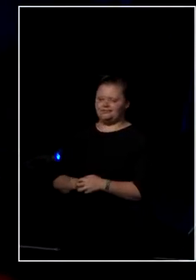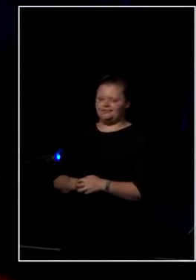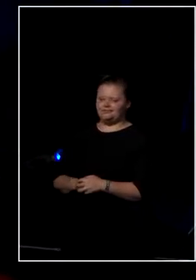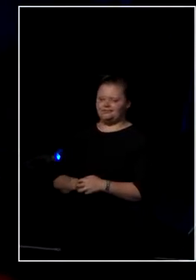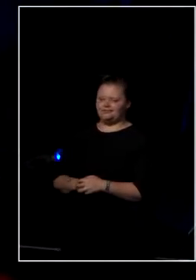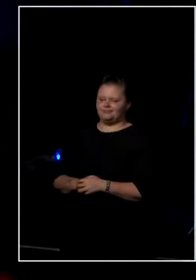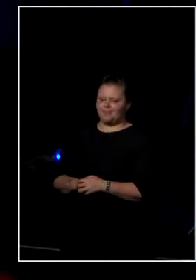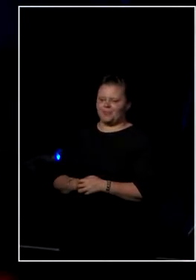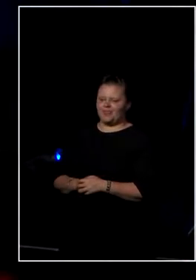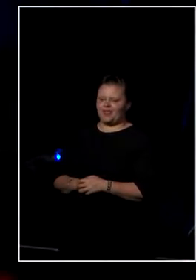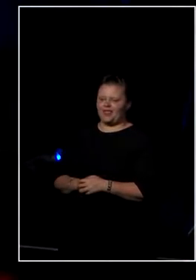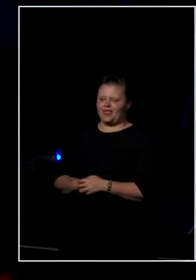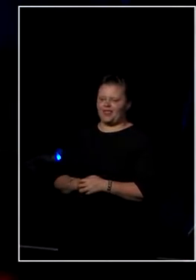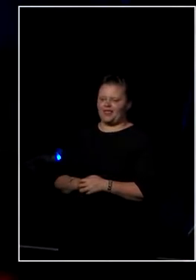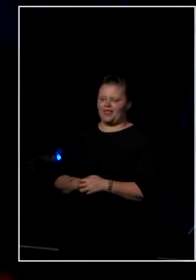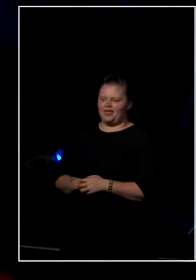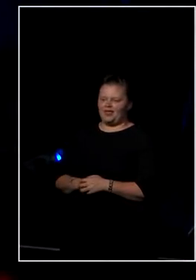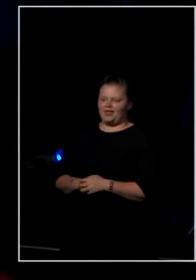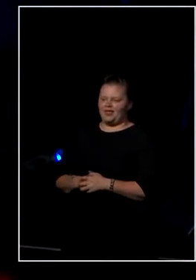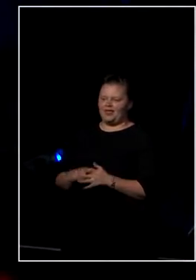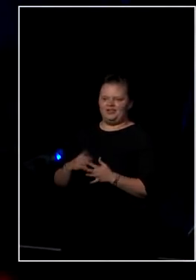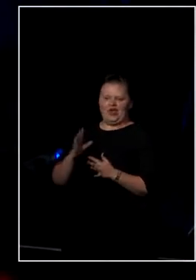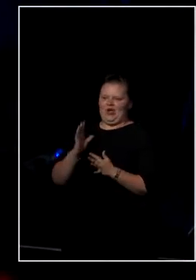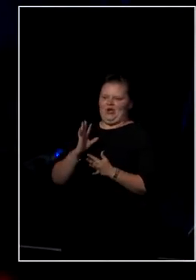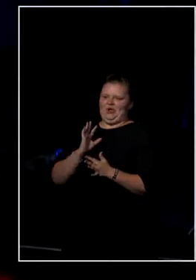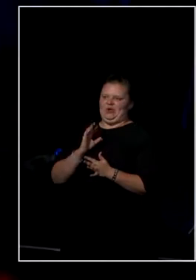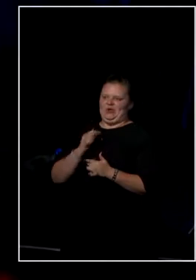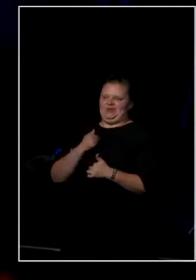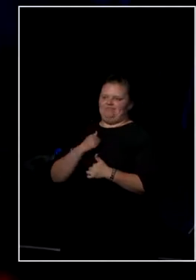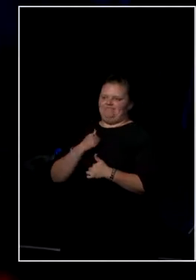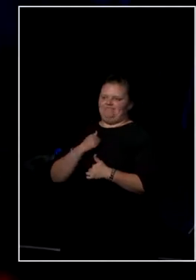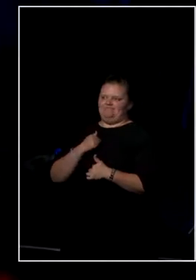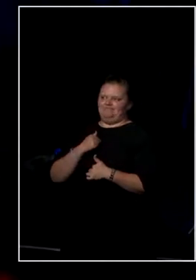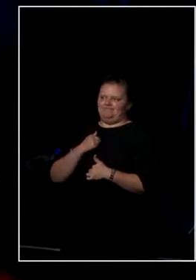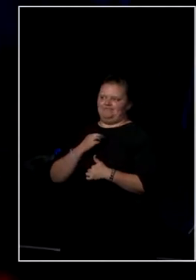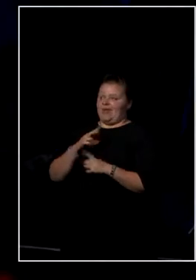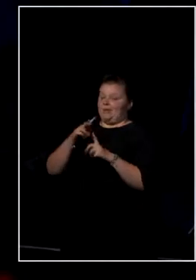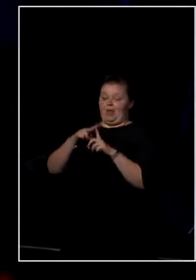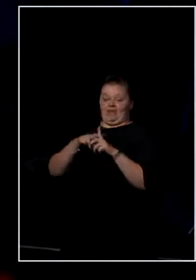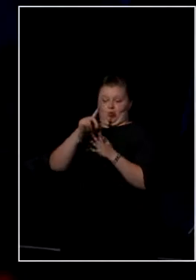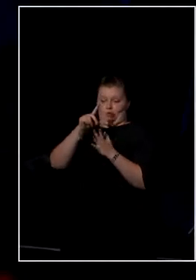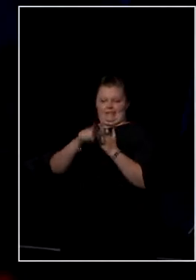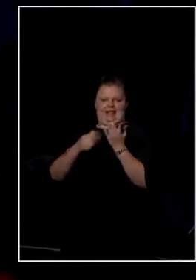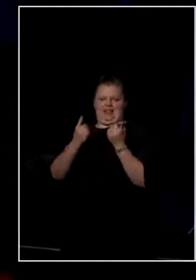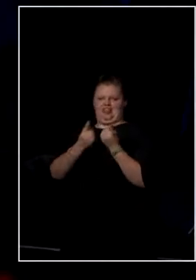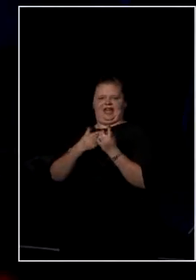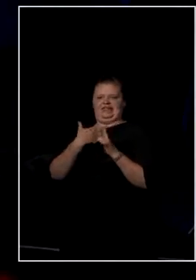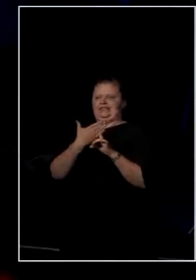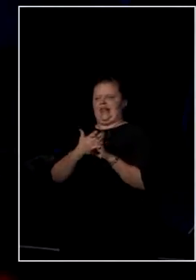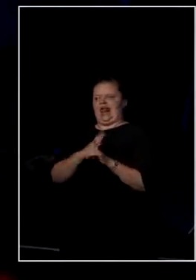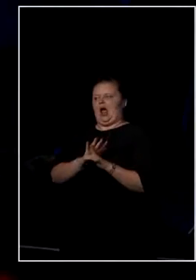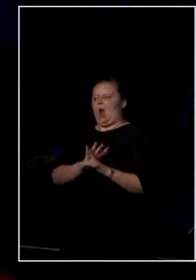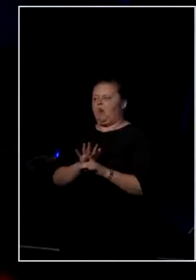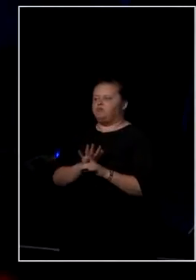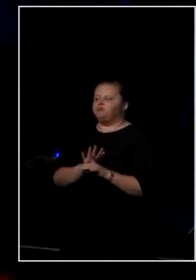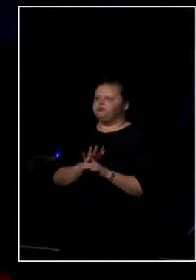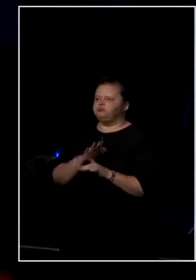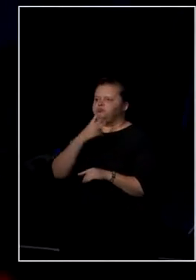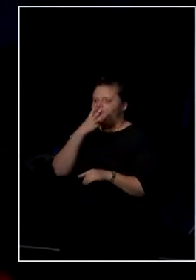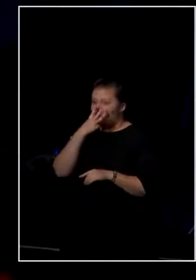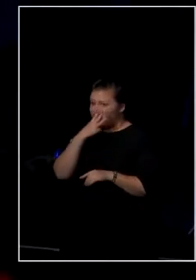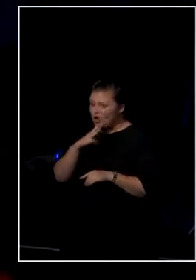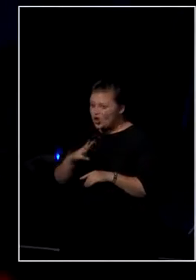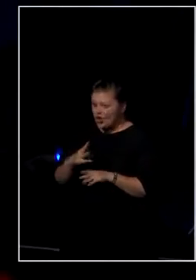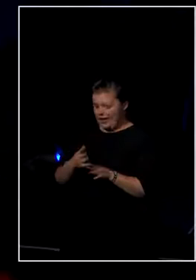I didn't actually do the applying for disability thing till I was about 30, and